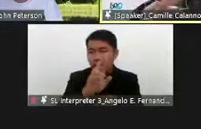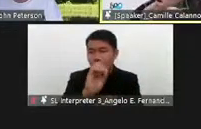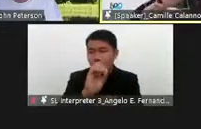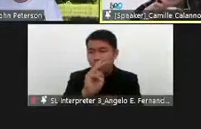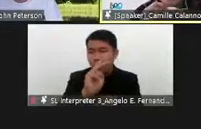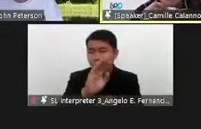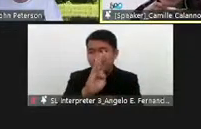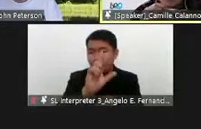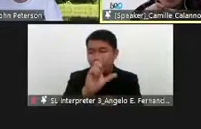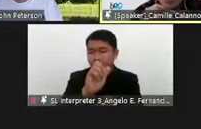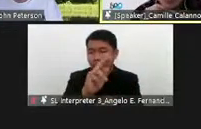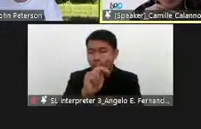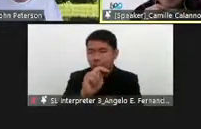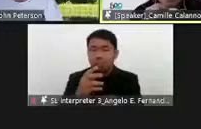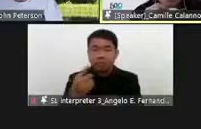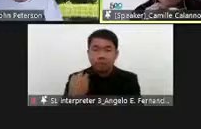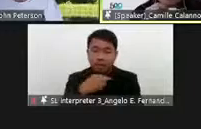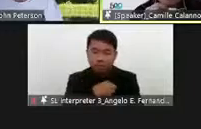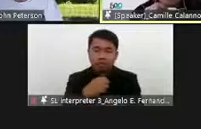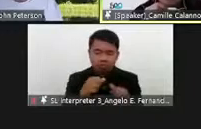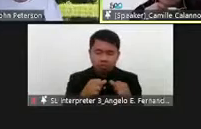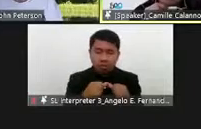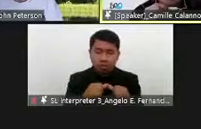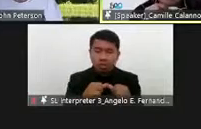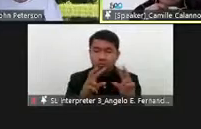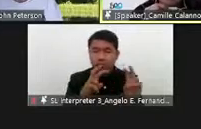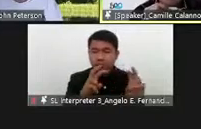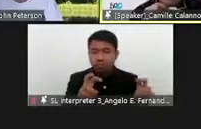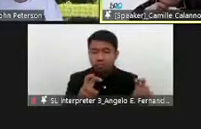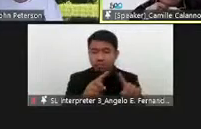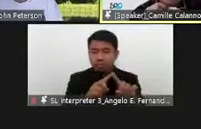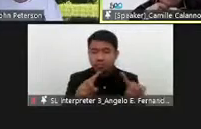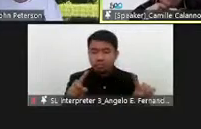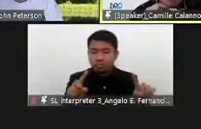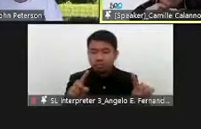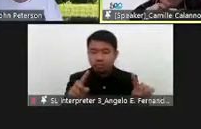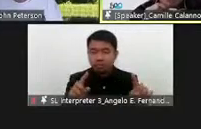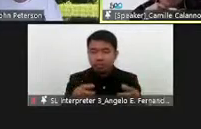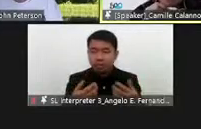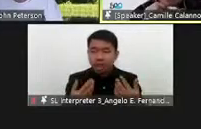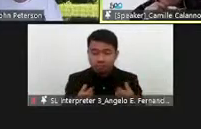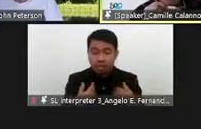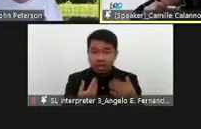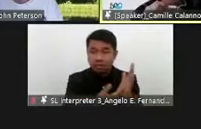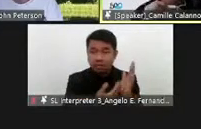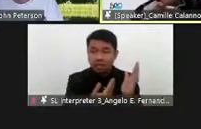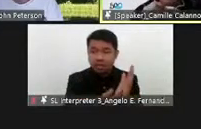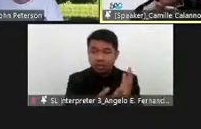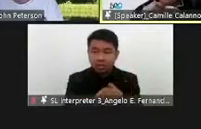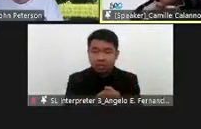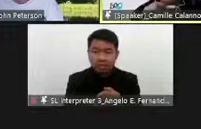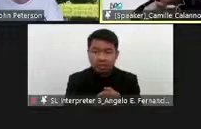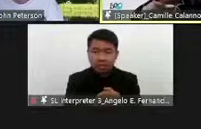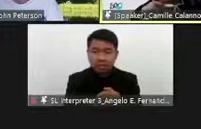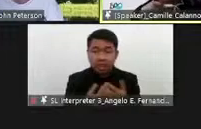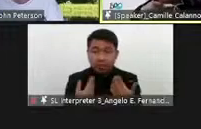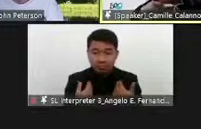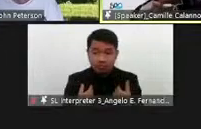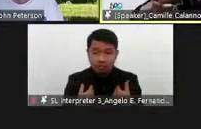We're still looking into it, pero the evidences with our